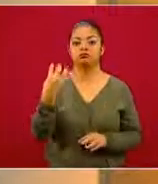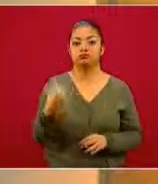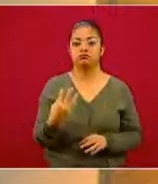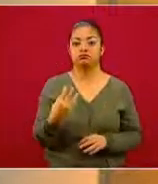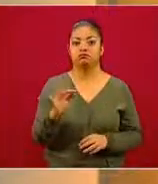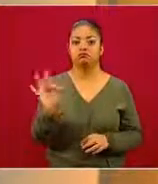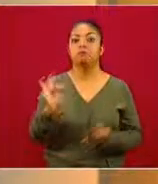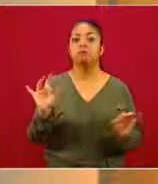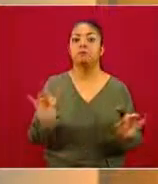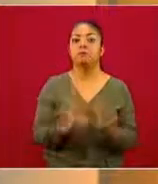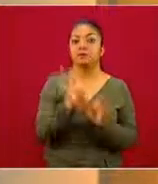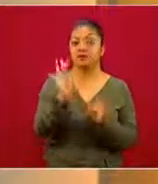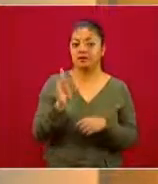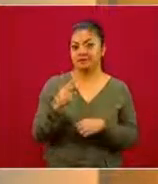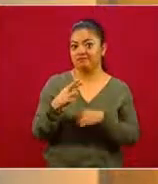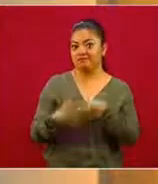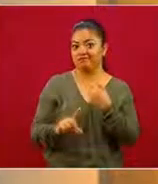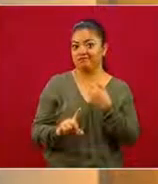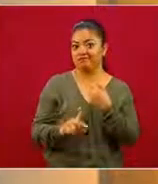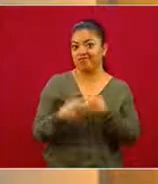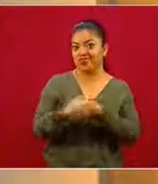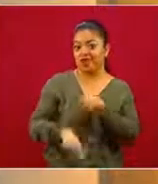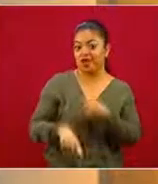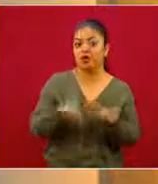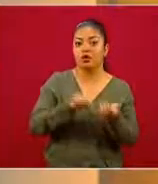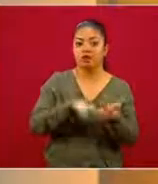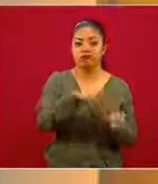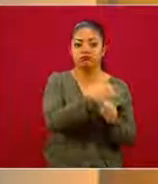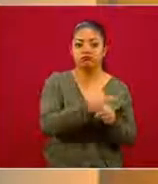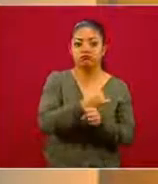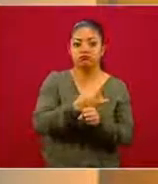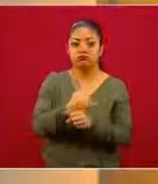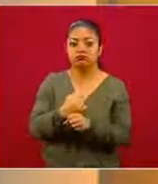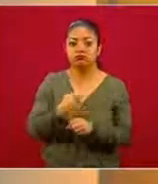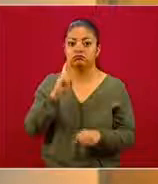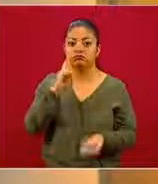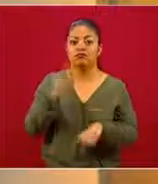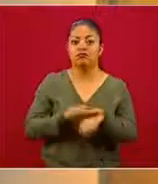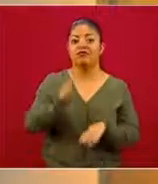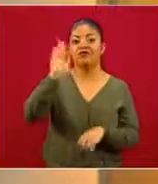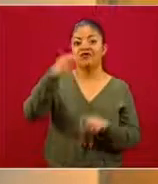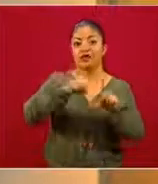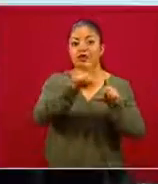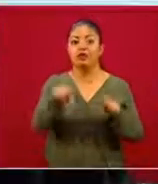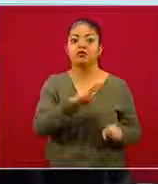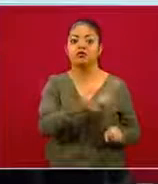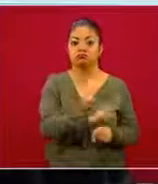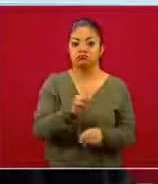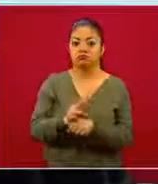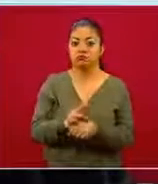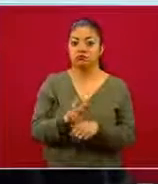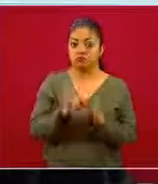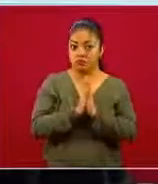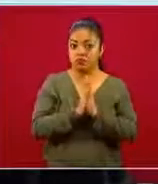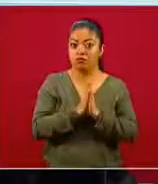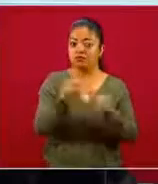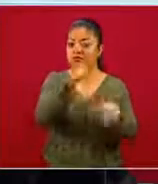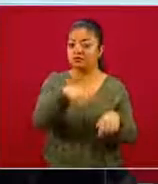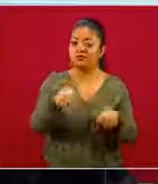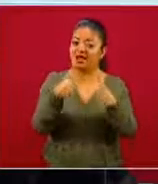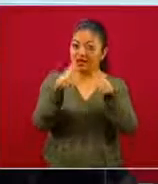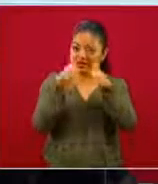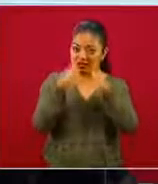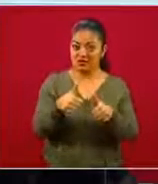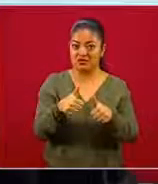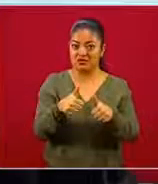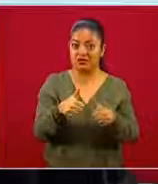to be diariamente according to the monitoreará stoplight for la risk autoridad for each sanitaria federal. state. And Entonces, atentas y atentos, por favor, each al